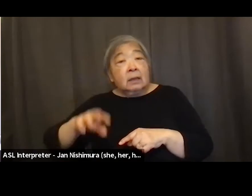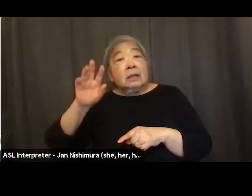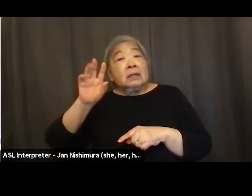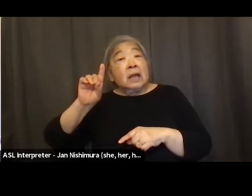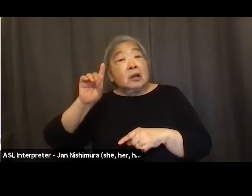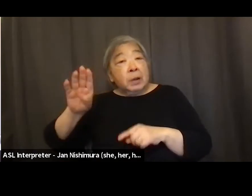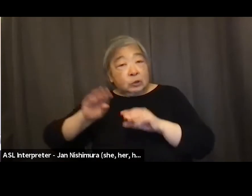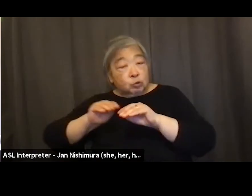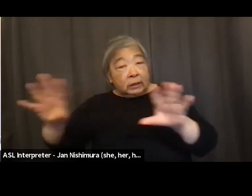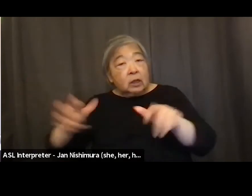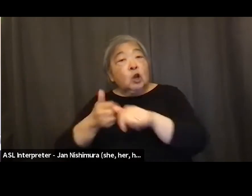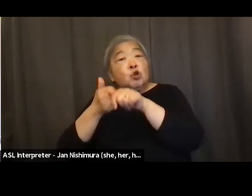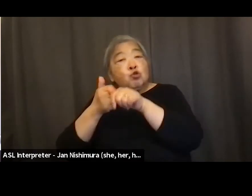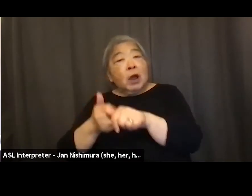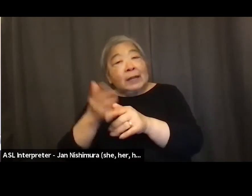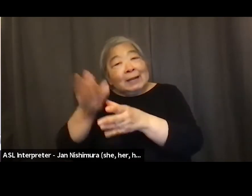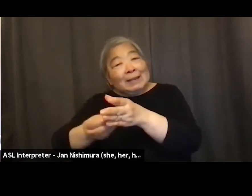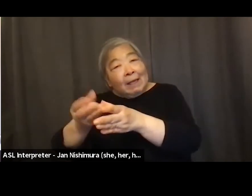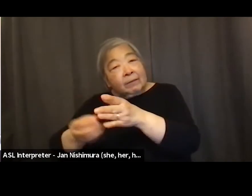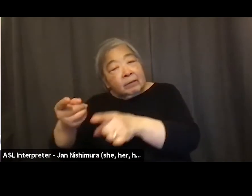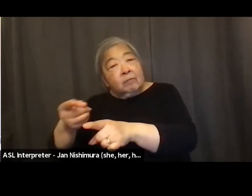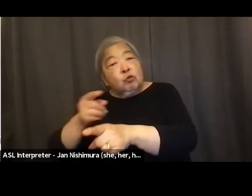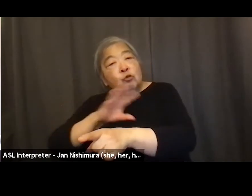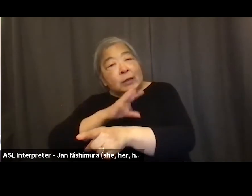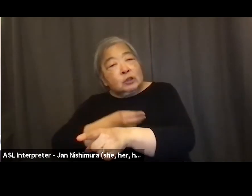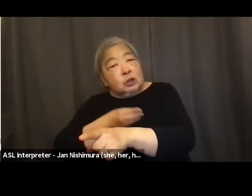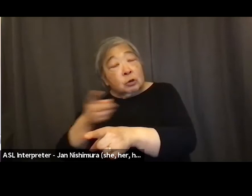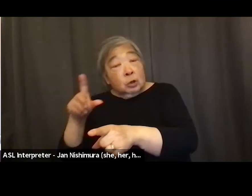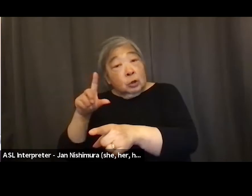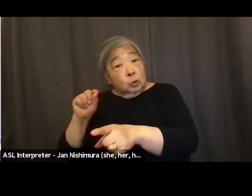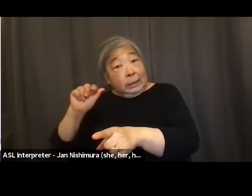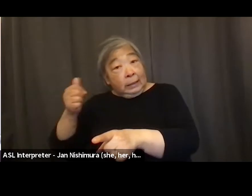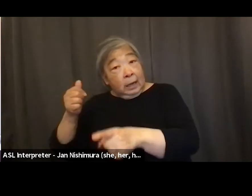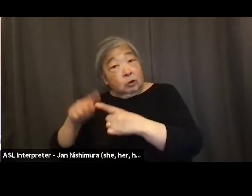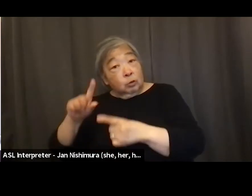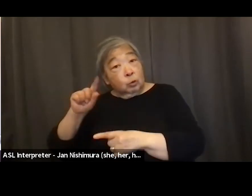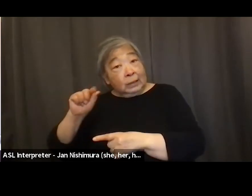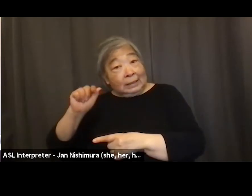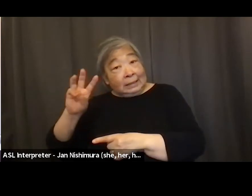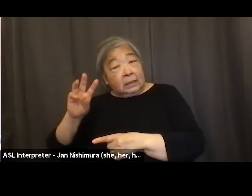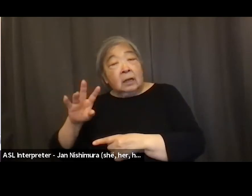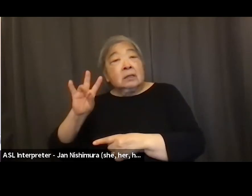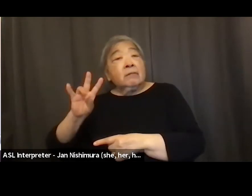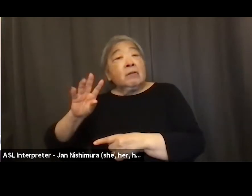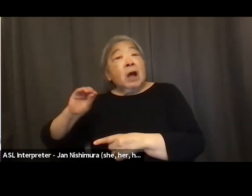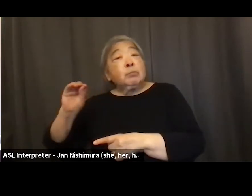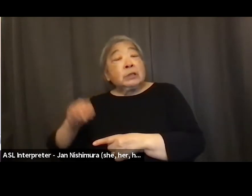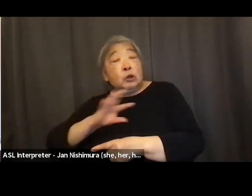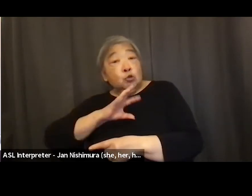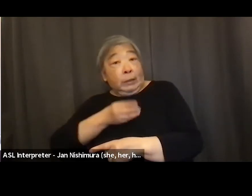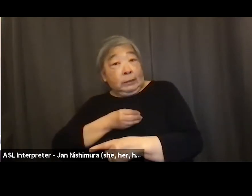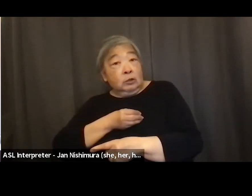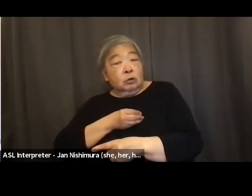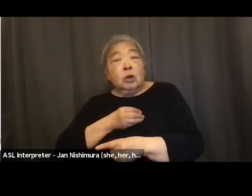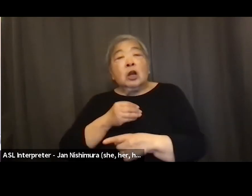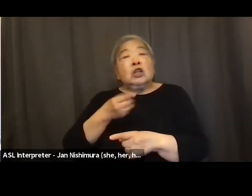tracking the deaths of transgender homicide victims. Between 2010 and 2016, 75% of the transgender and gender